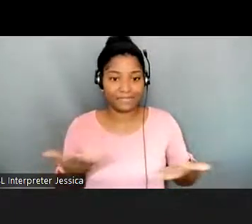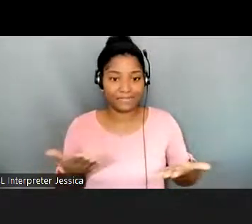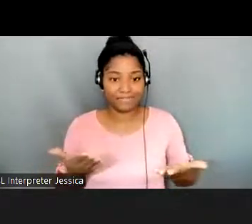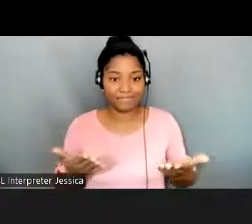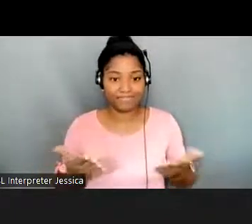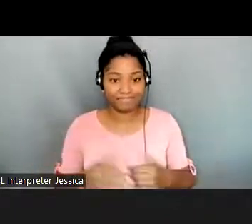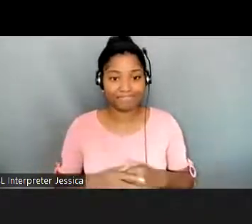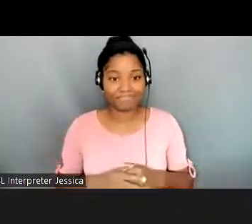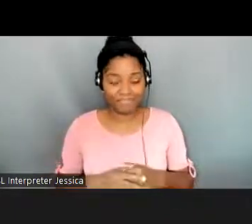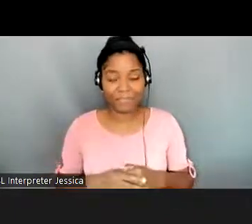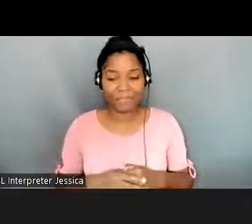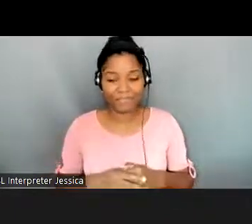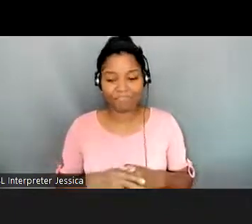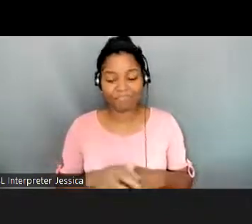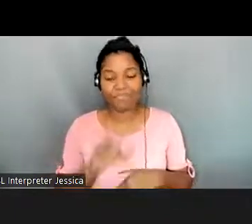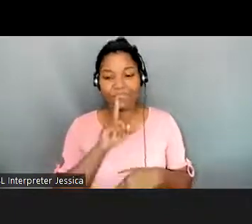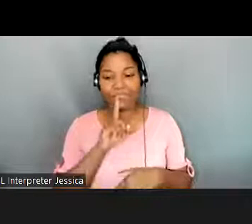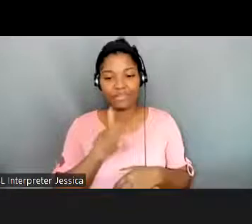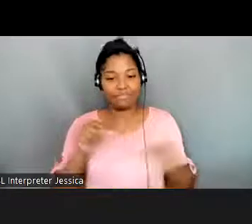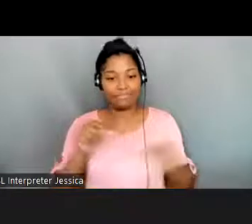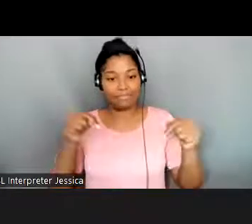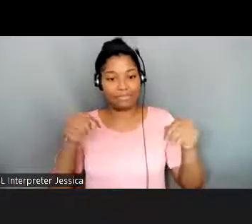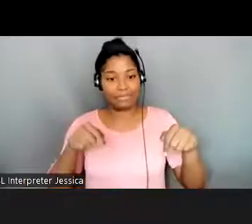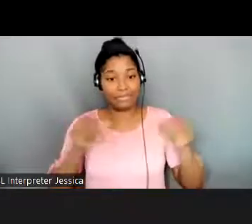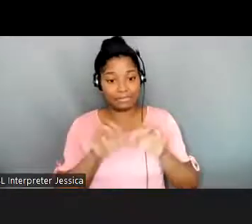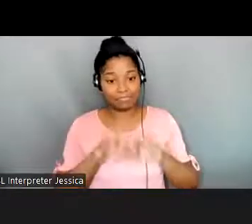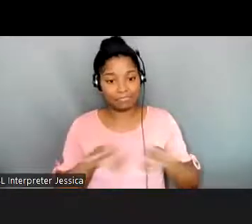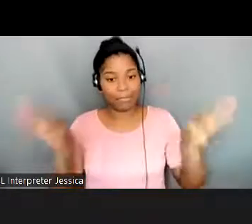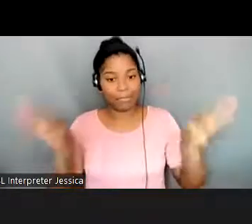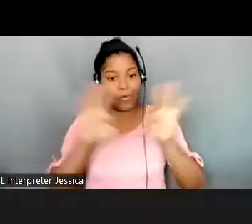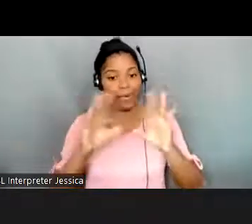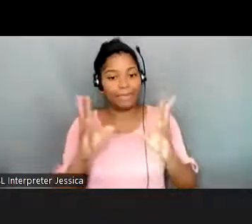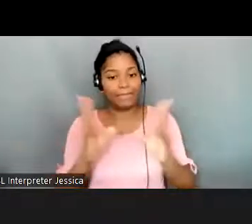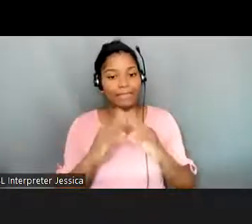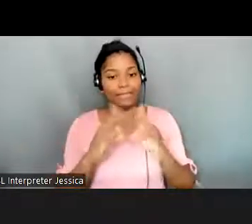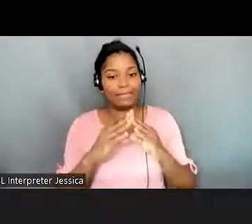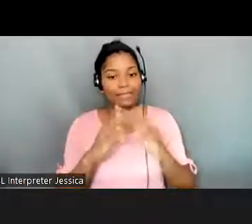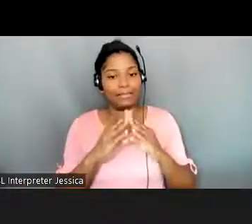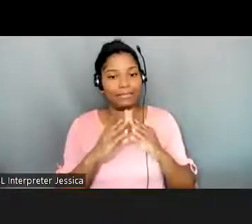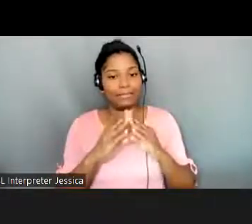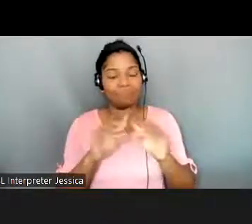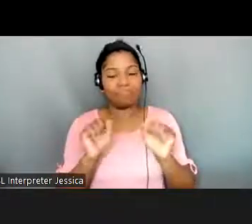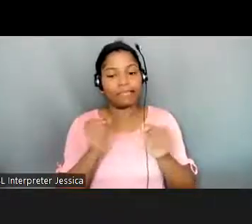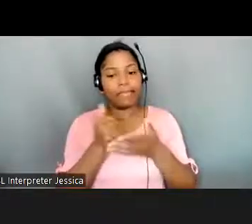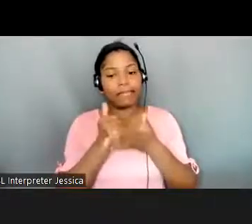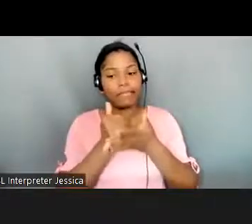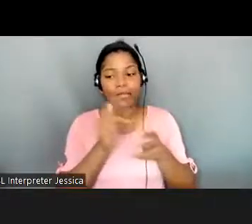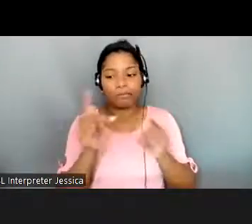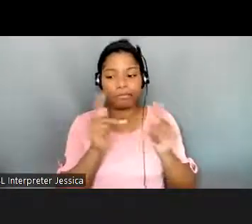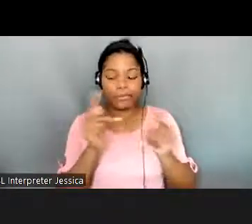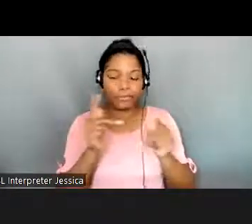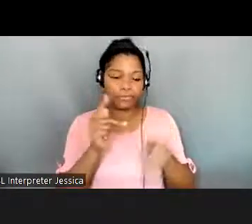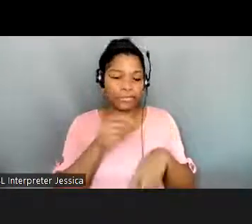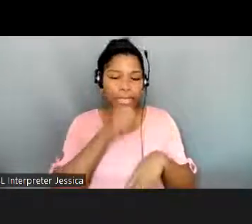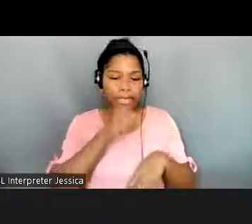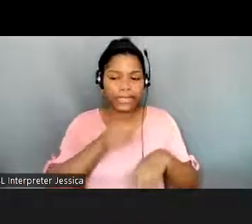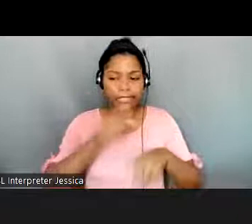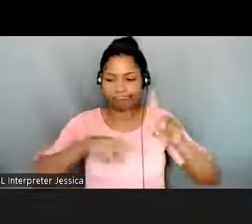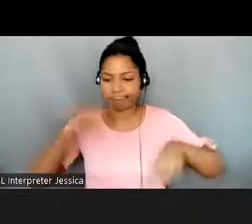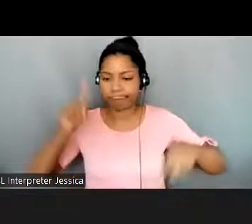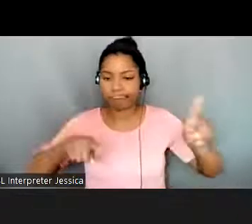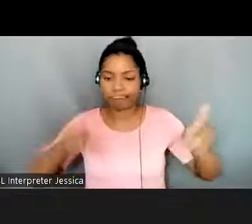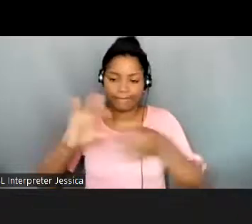for providing this really important summit on promoting social connectedness across ages, abilities, and